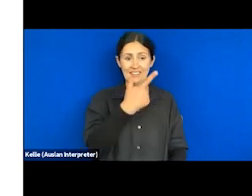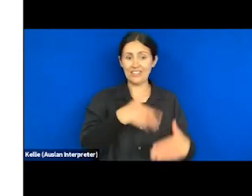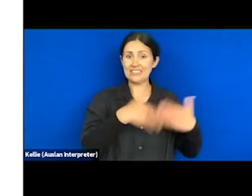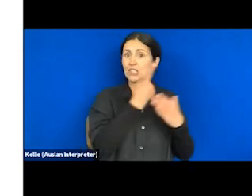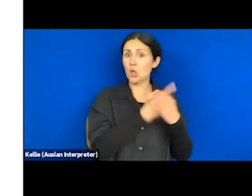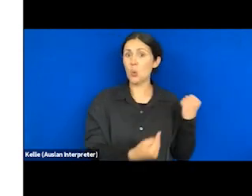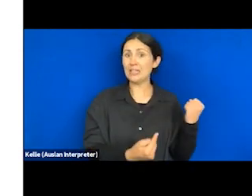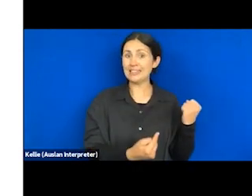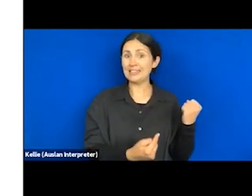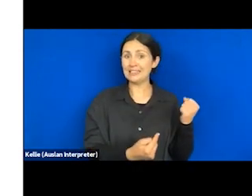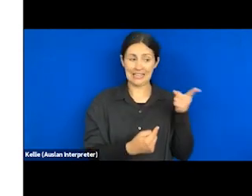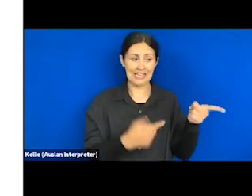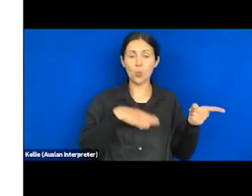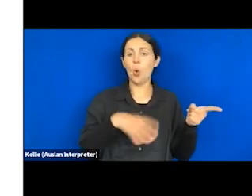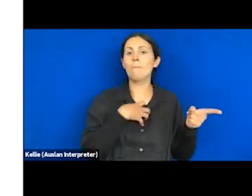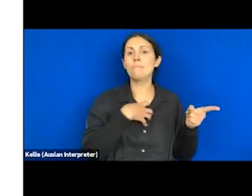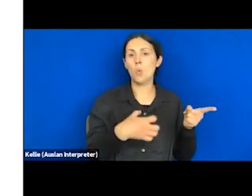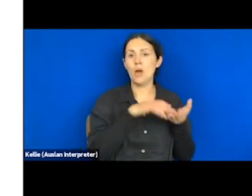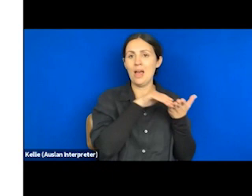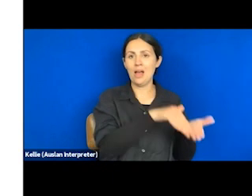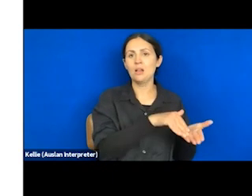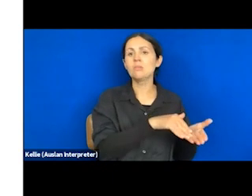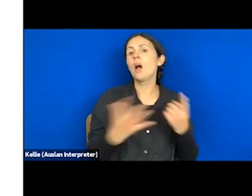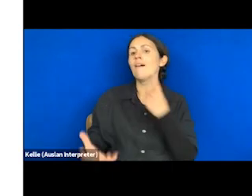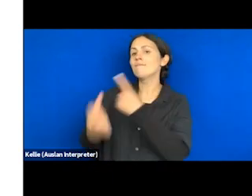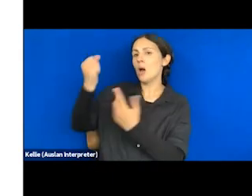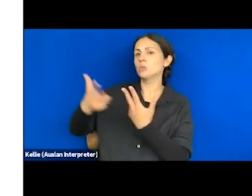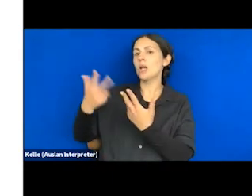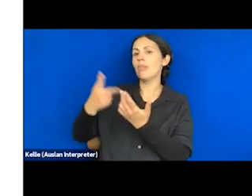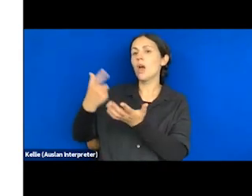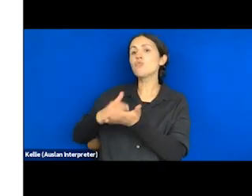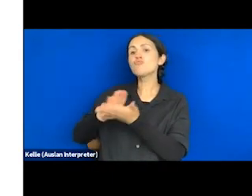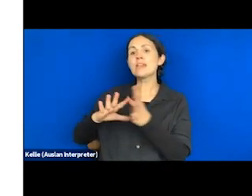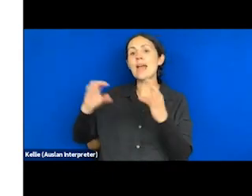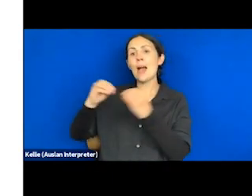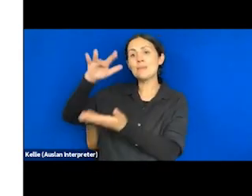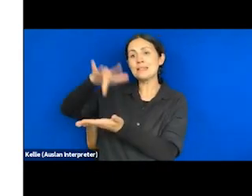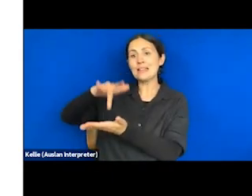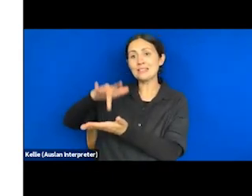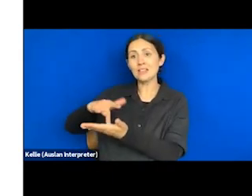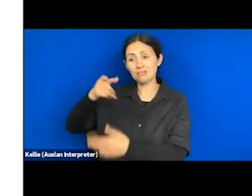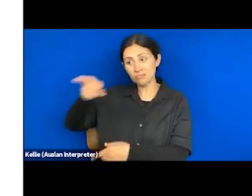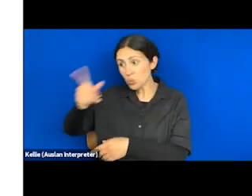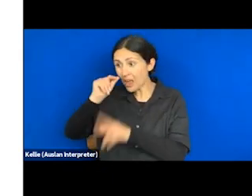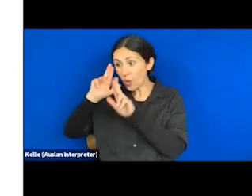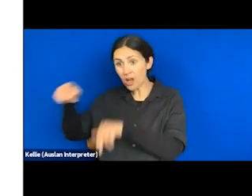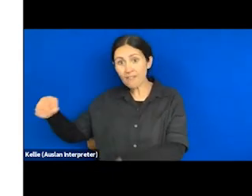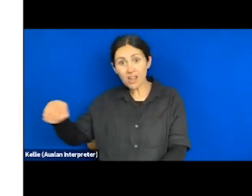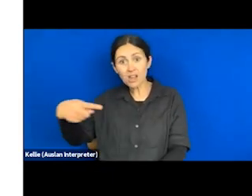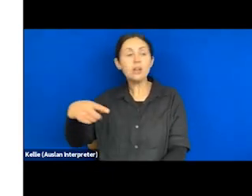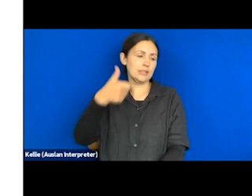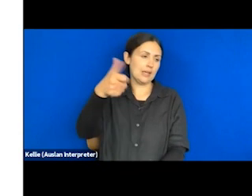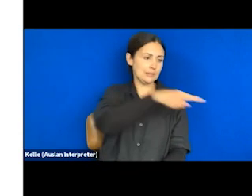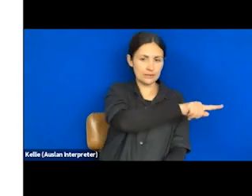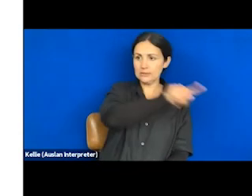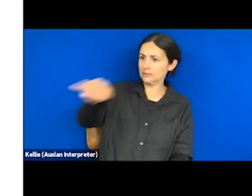residential rehabilitation bed was facilitated for him, which was a great outcome, and we were able to discharge him directly from the unit to